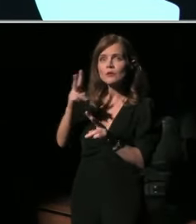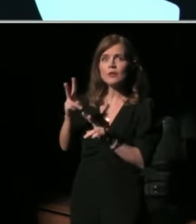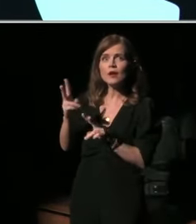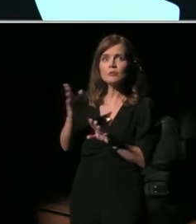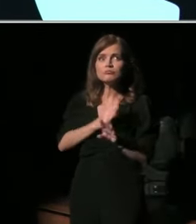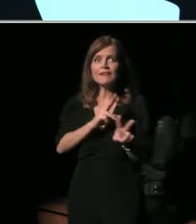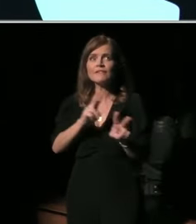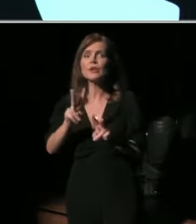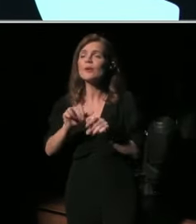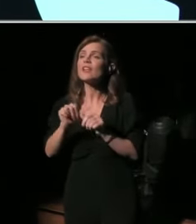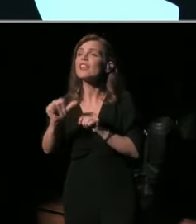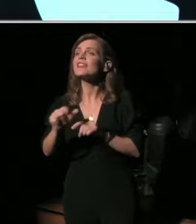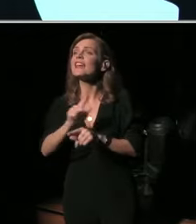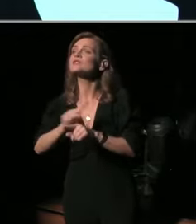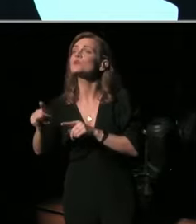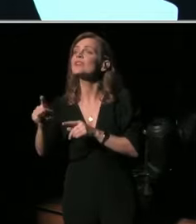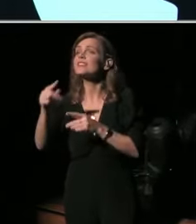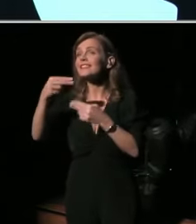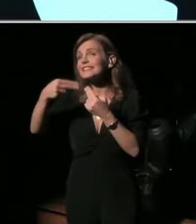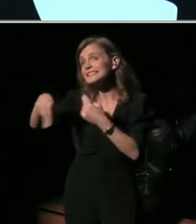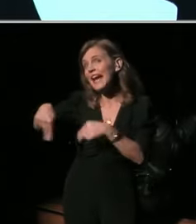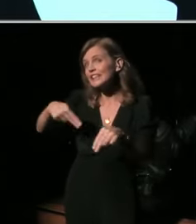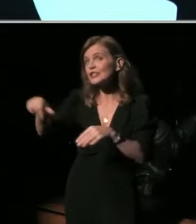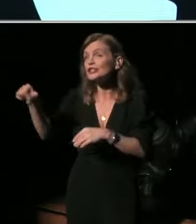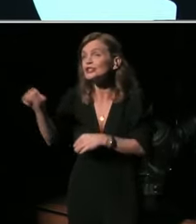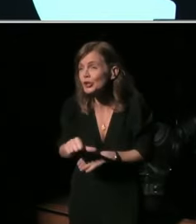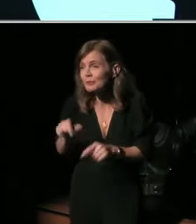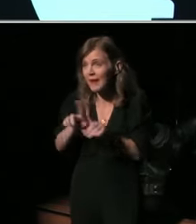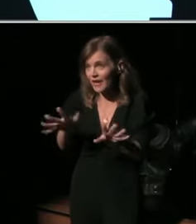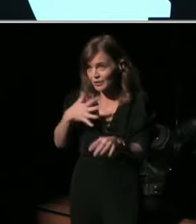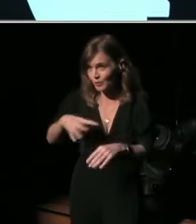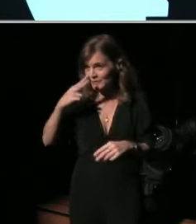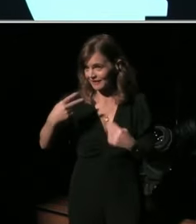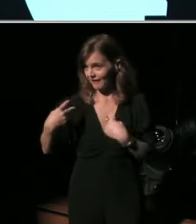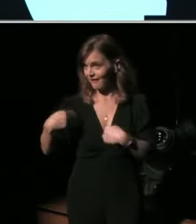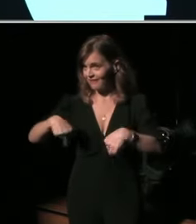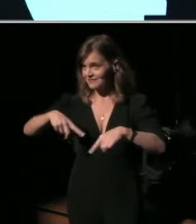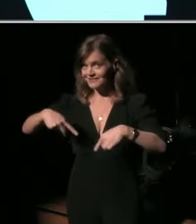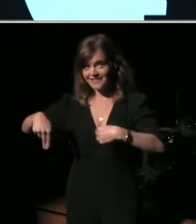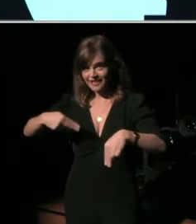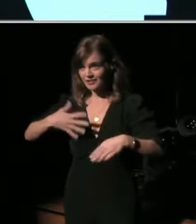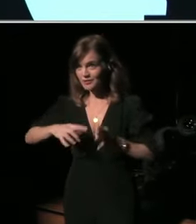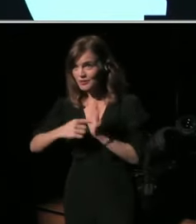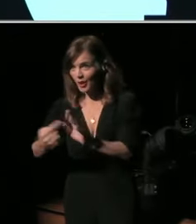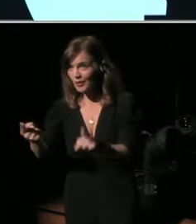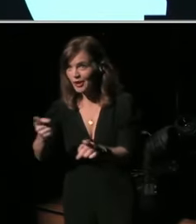what next week's dance was supposed to look like? Show them.